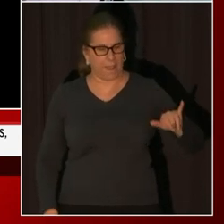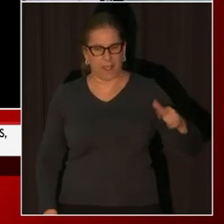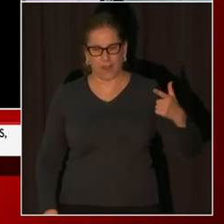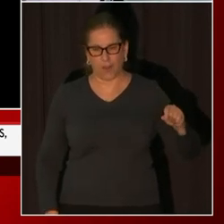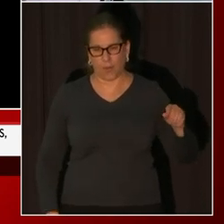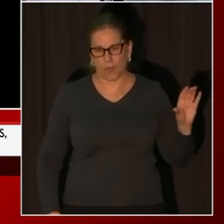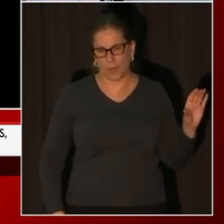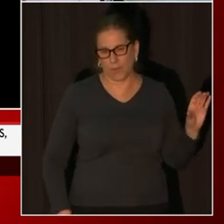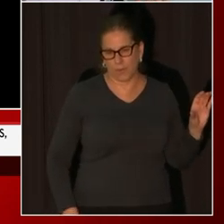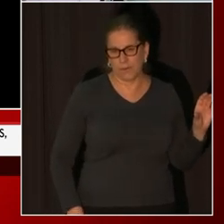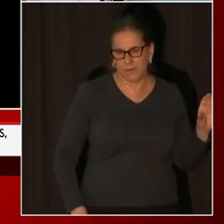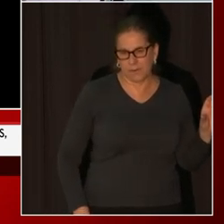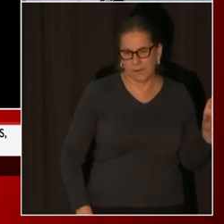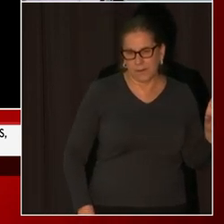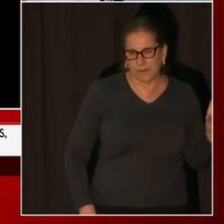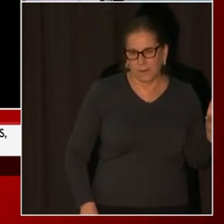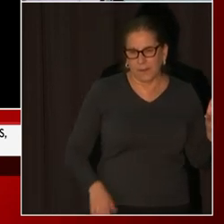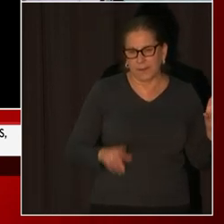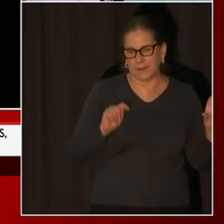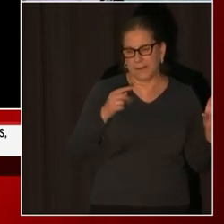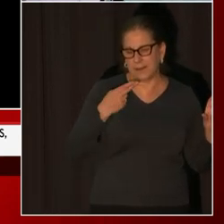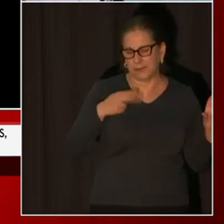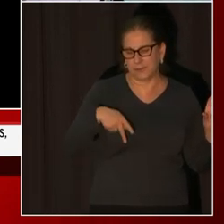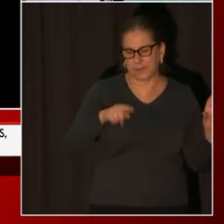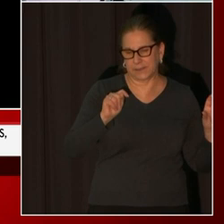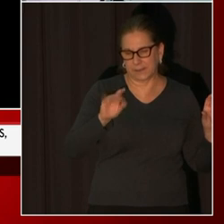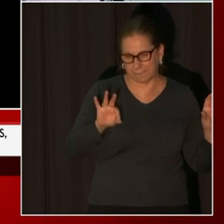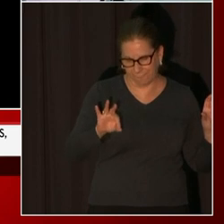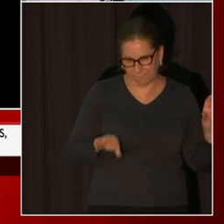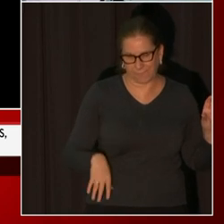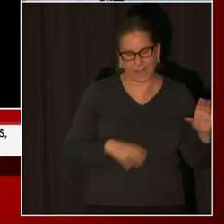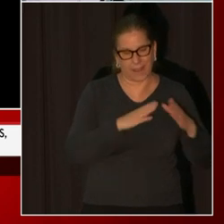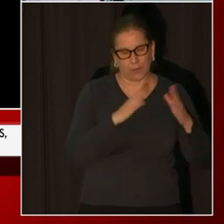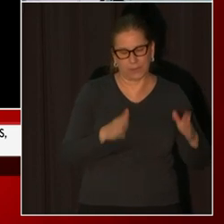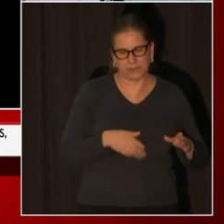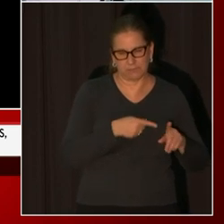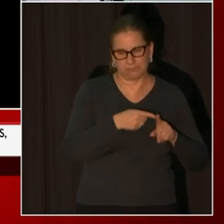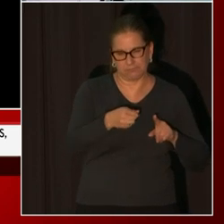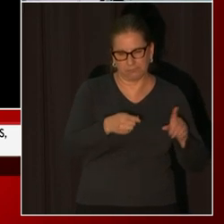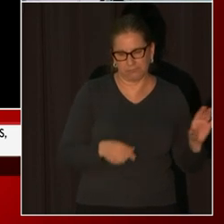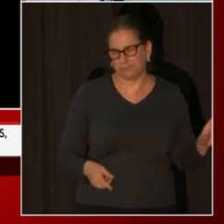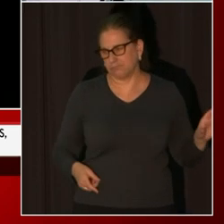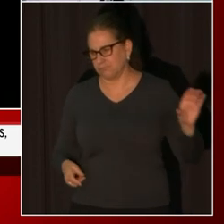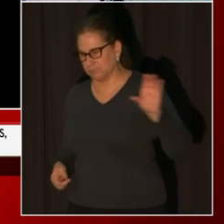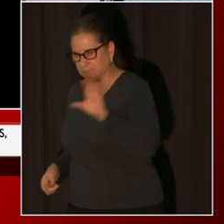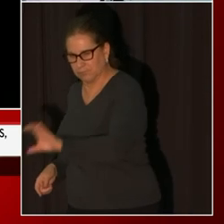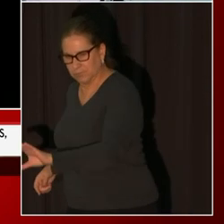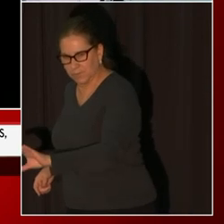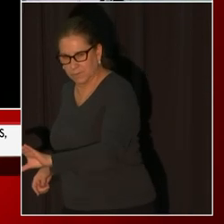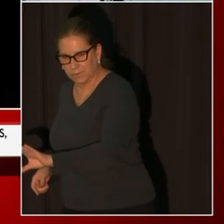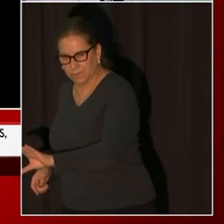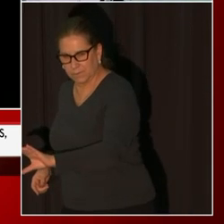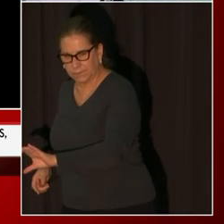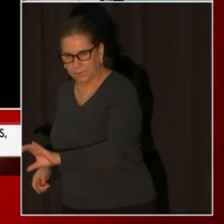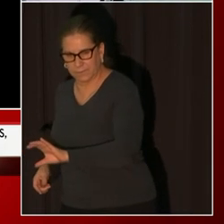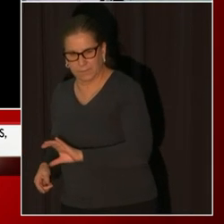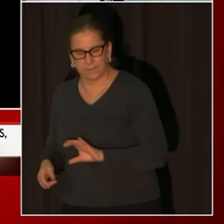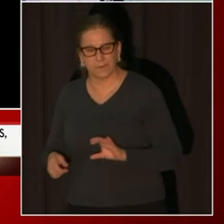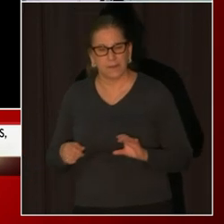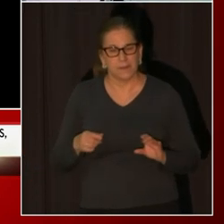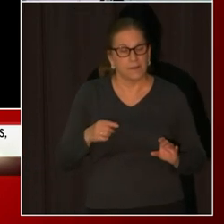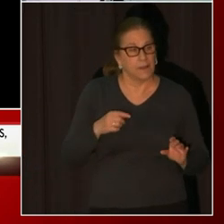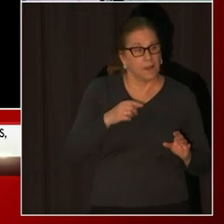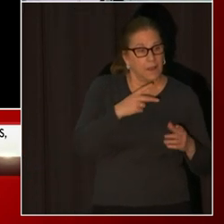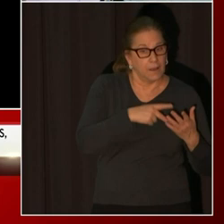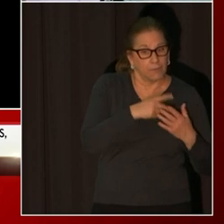21. In the capital plan, we cut $1.2 billion by removing and shifting projects that were not ready to go